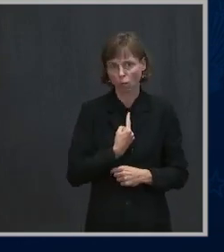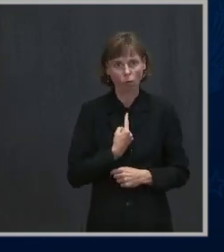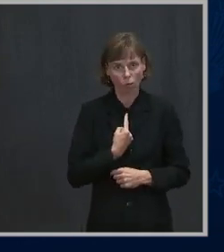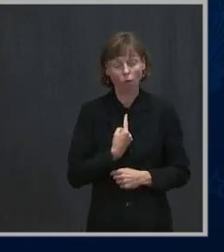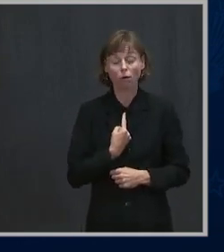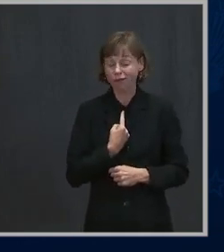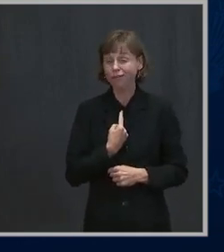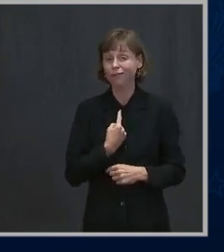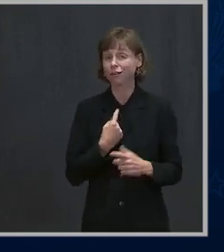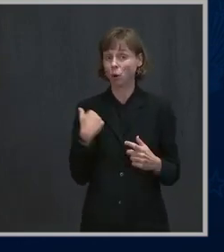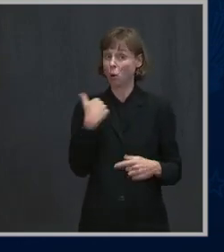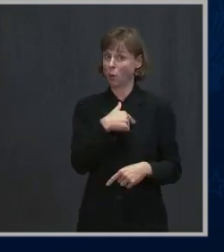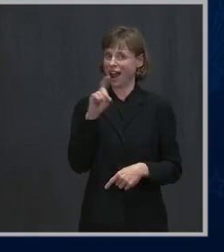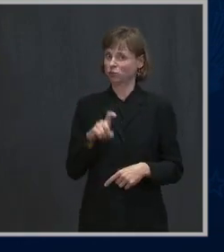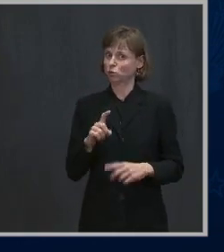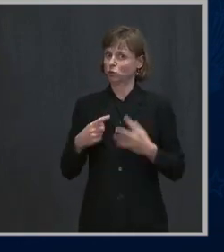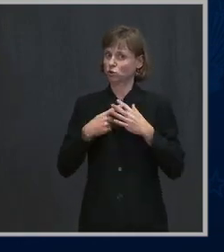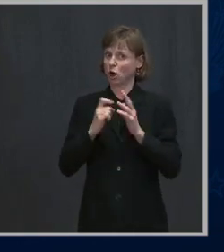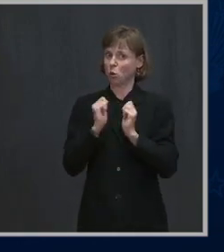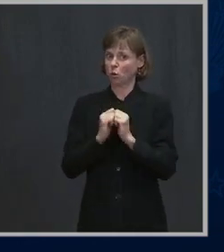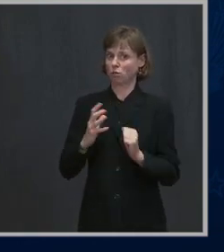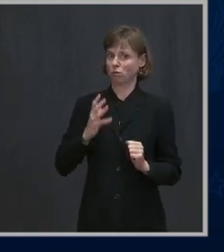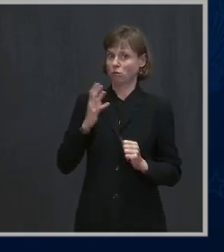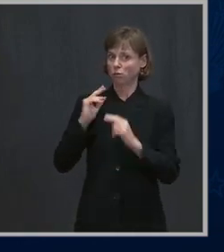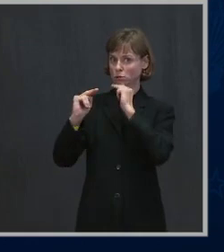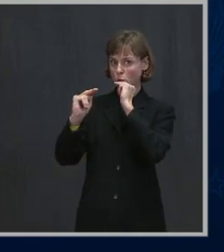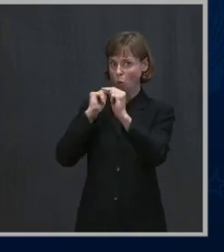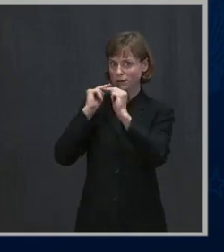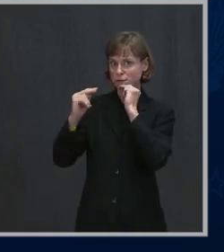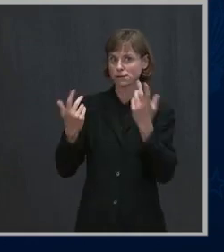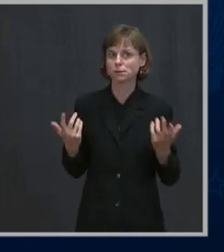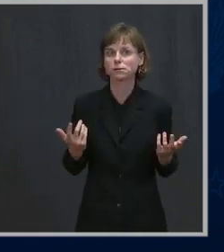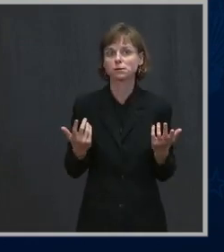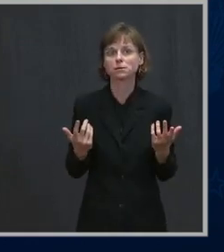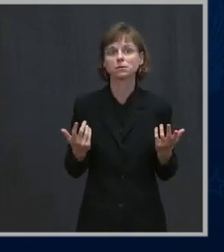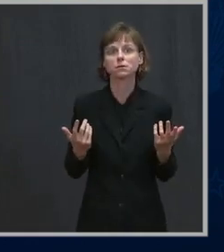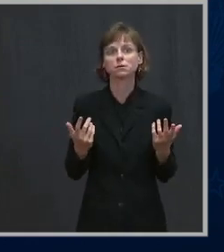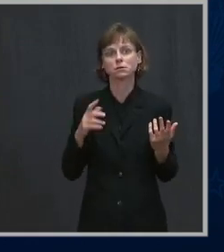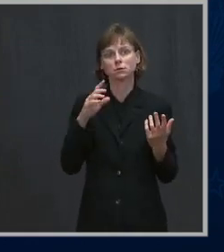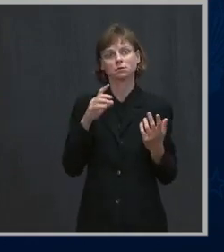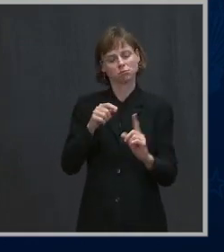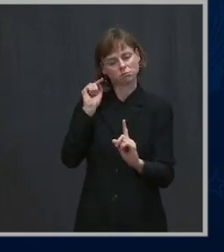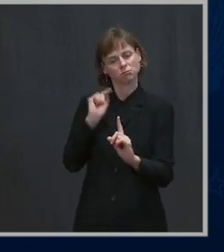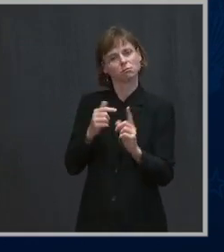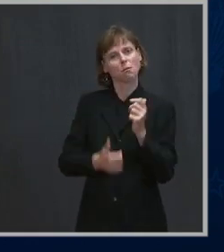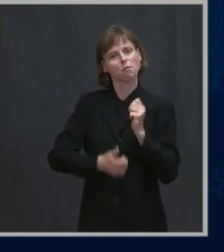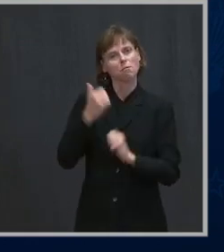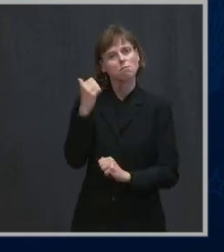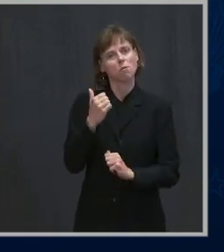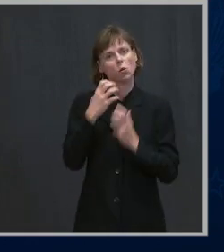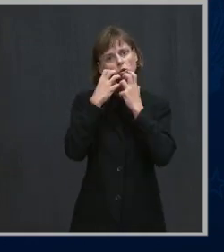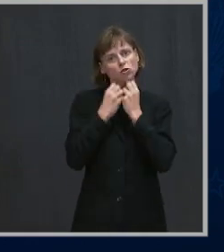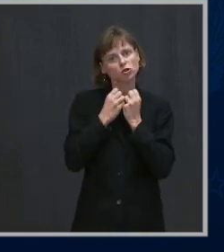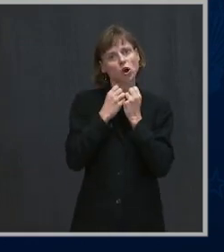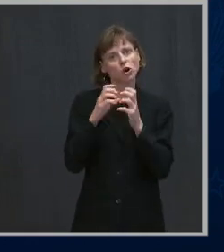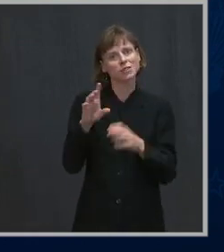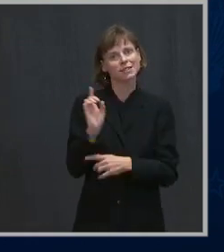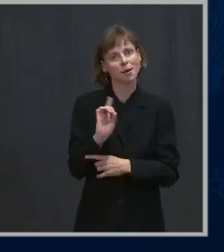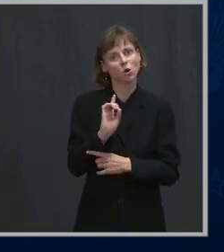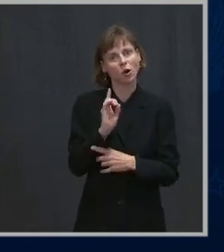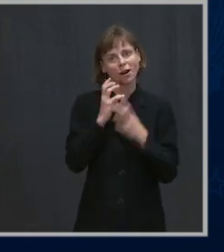be this we must start with diplomacy rooted in america's most cherished democratic values defending